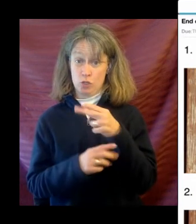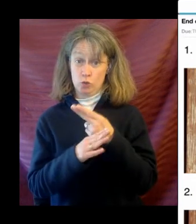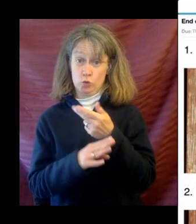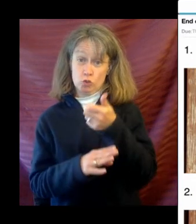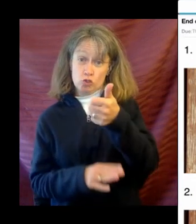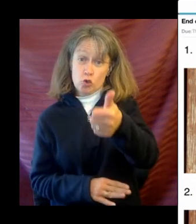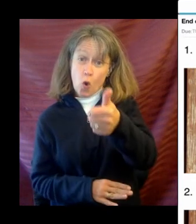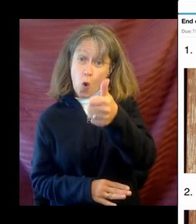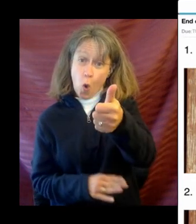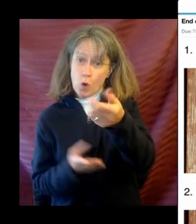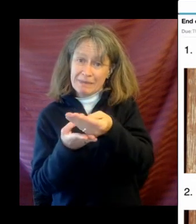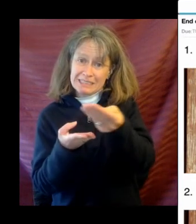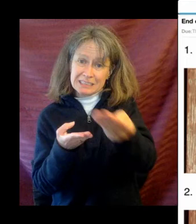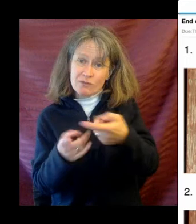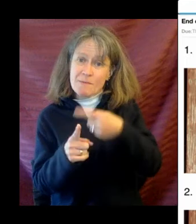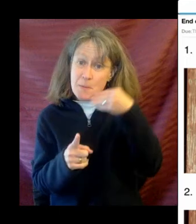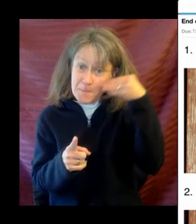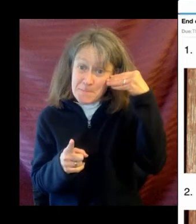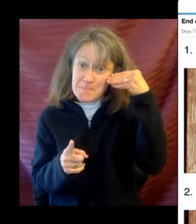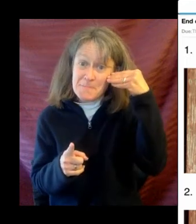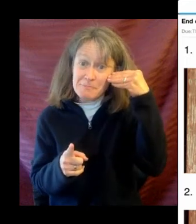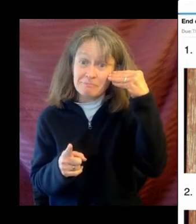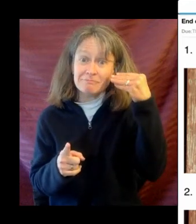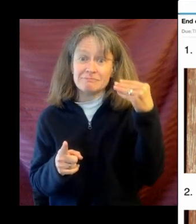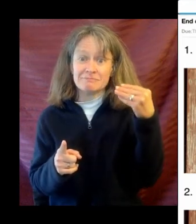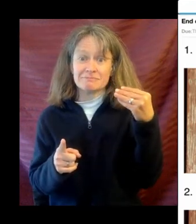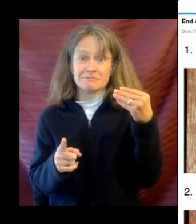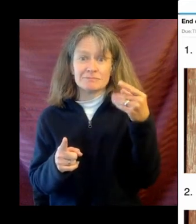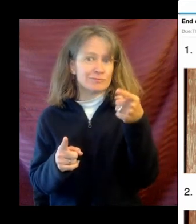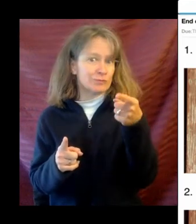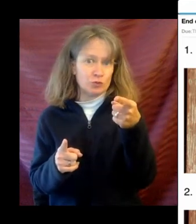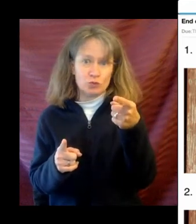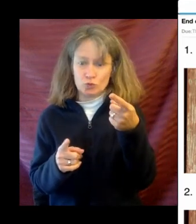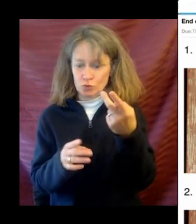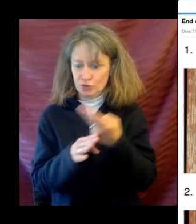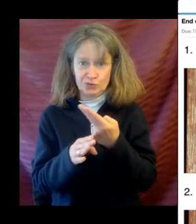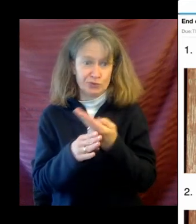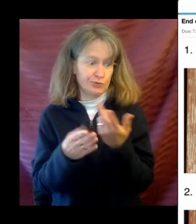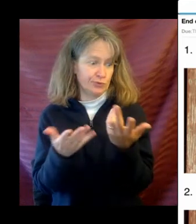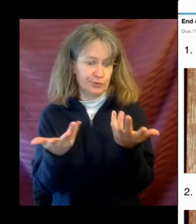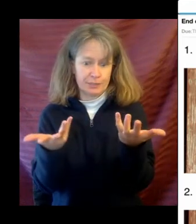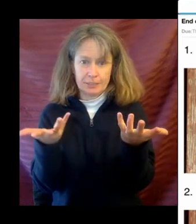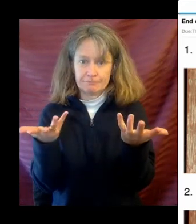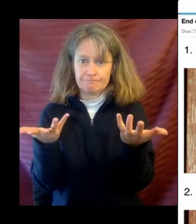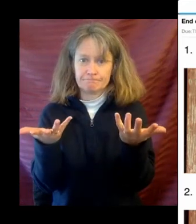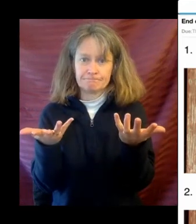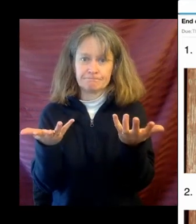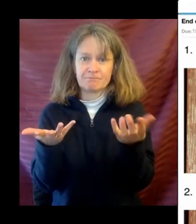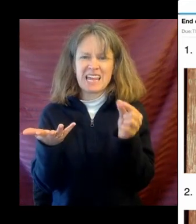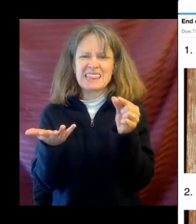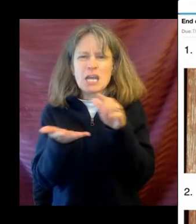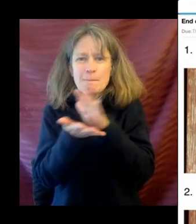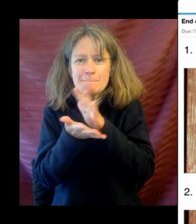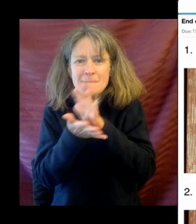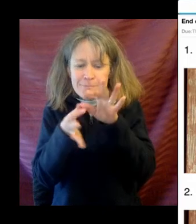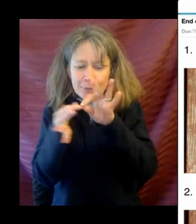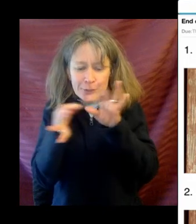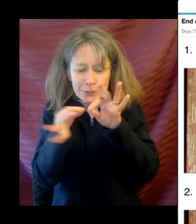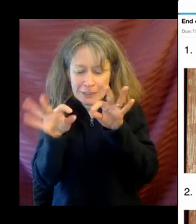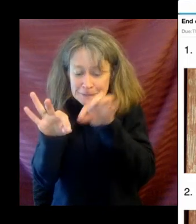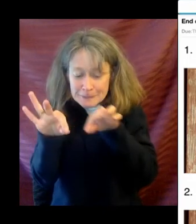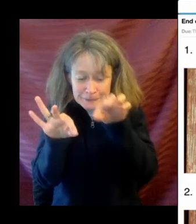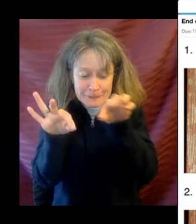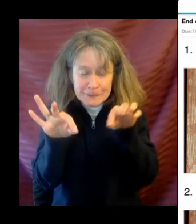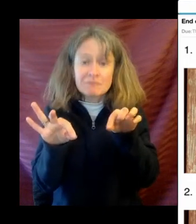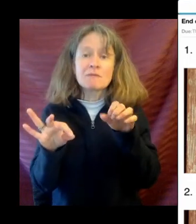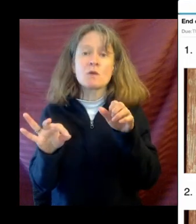own materials. So you need to use like little pieces of paper, or